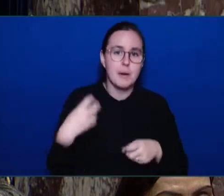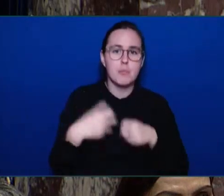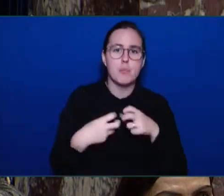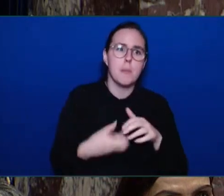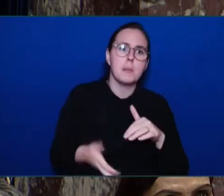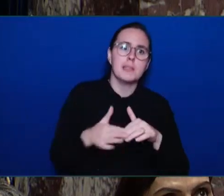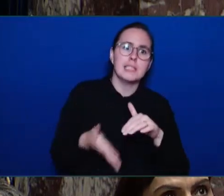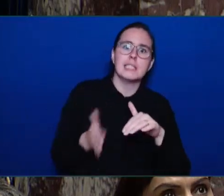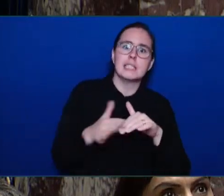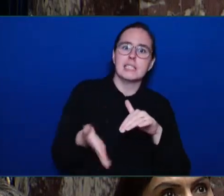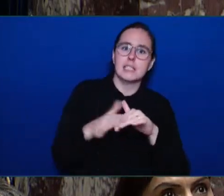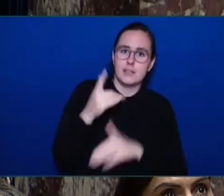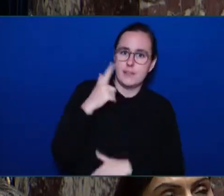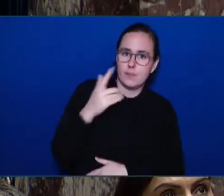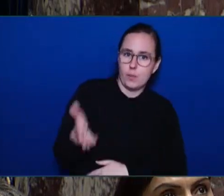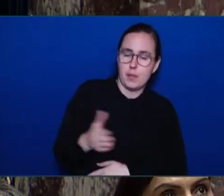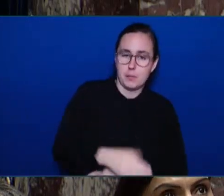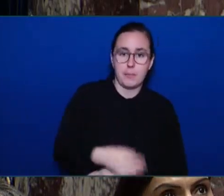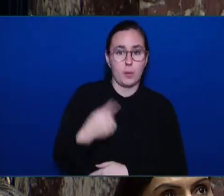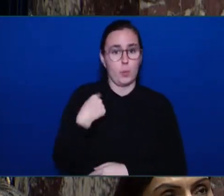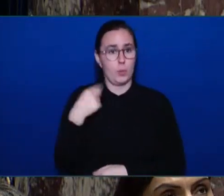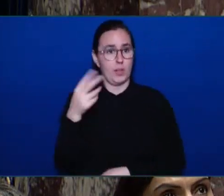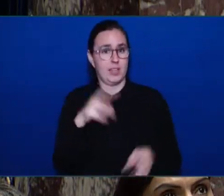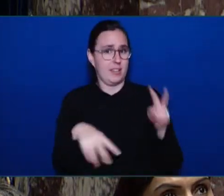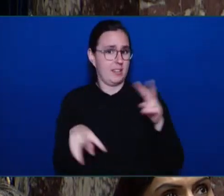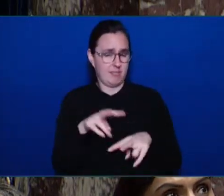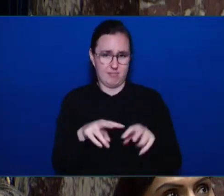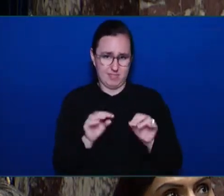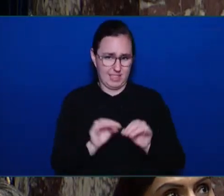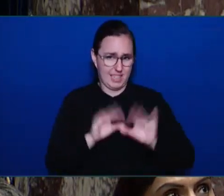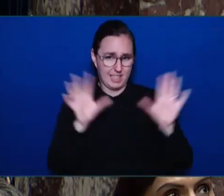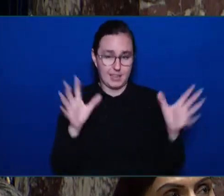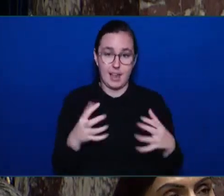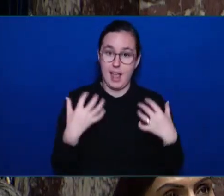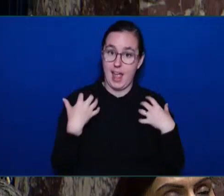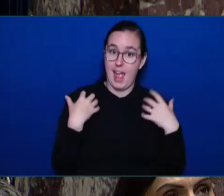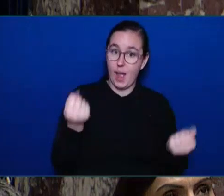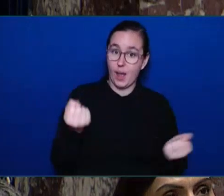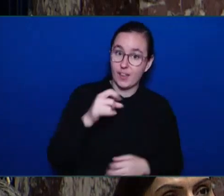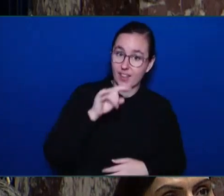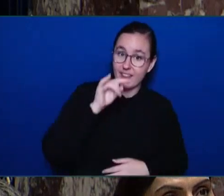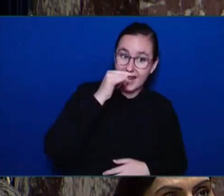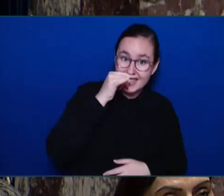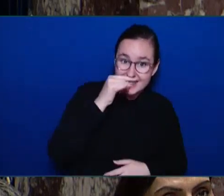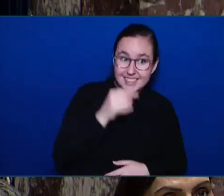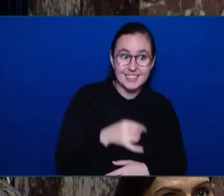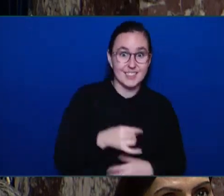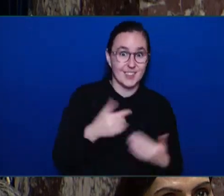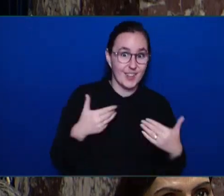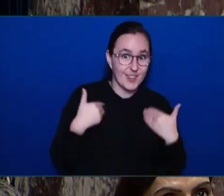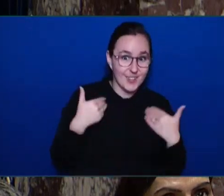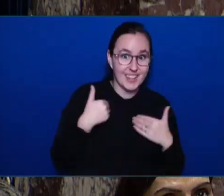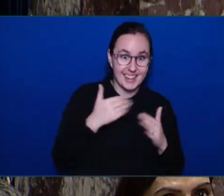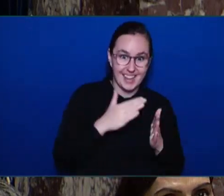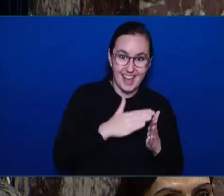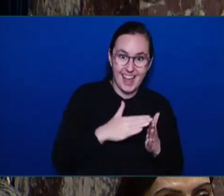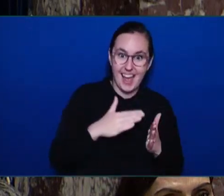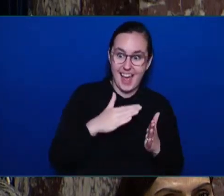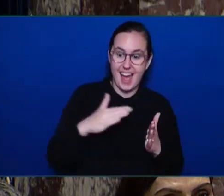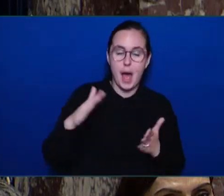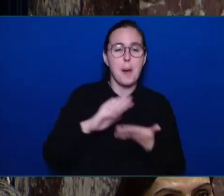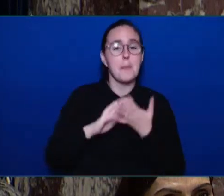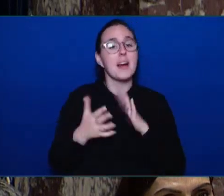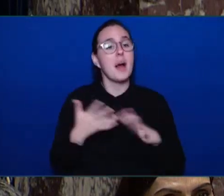healthy lives, when you're a youth, make healthy adults. Catching mental health care needs early prevents